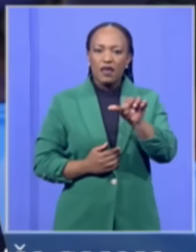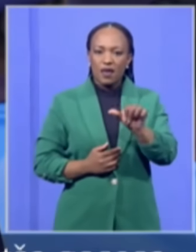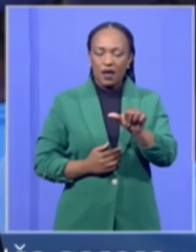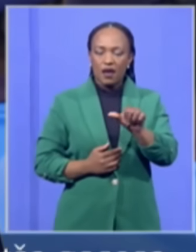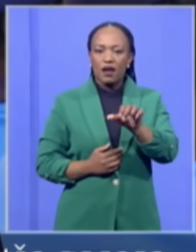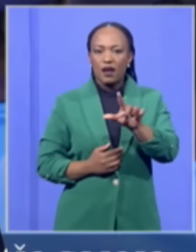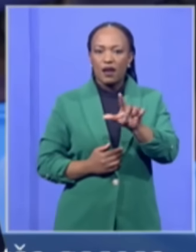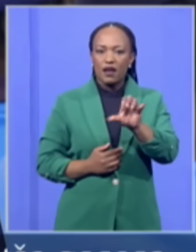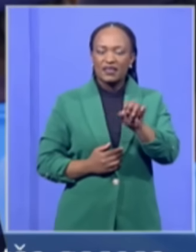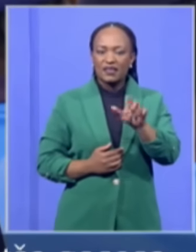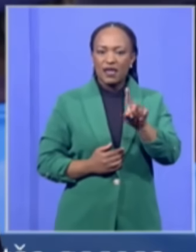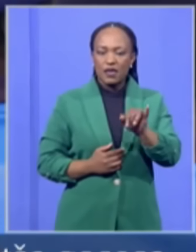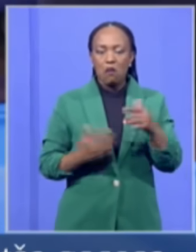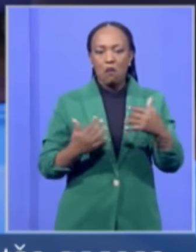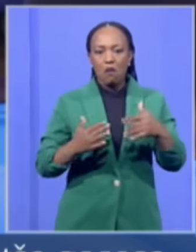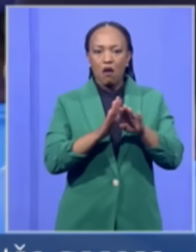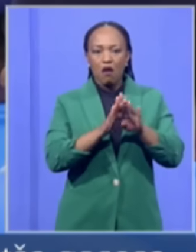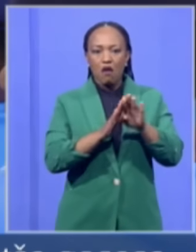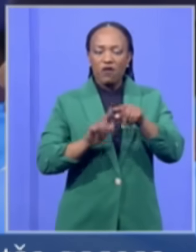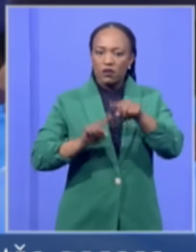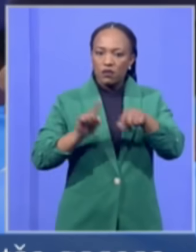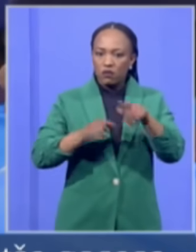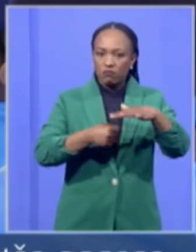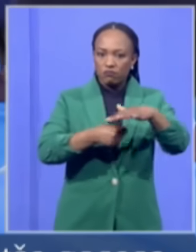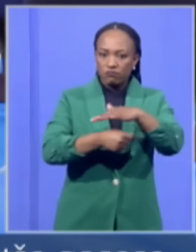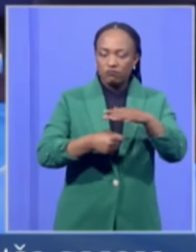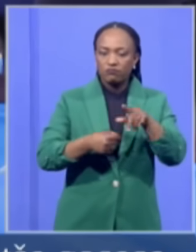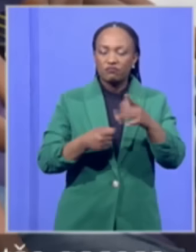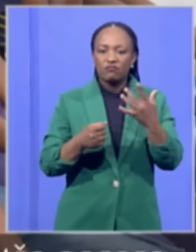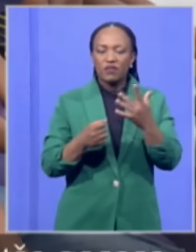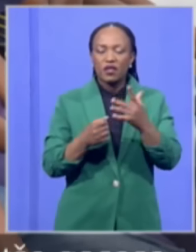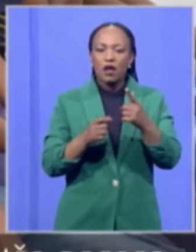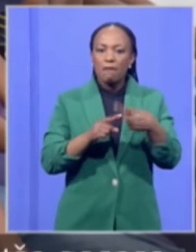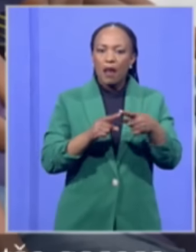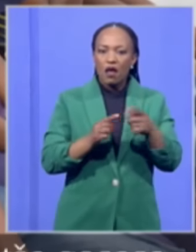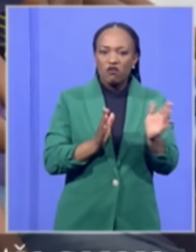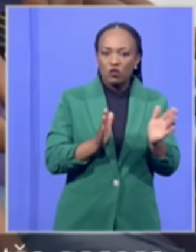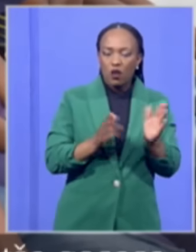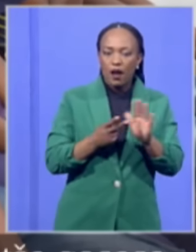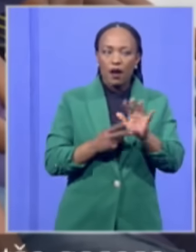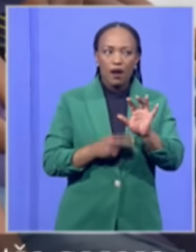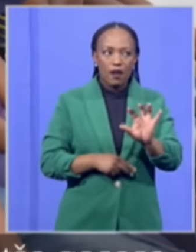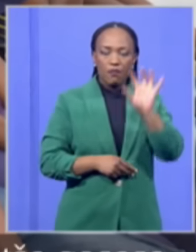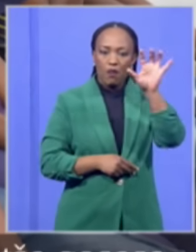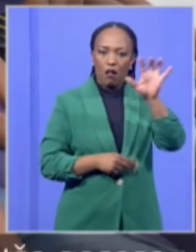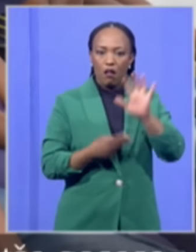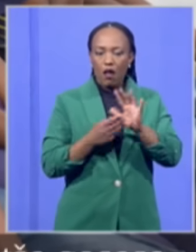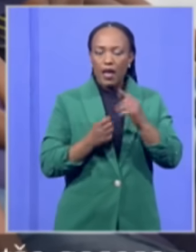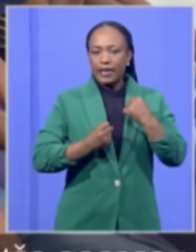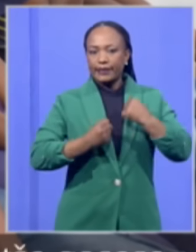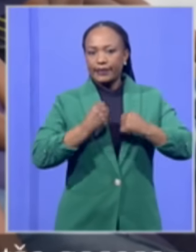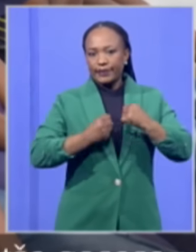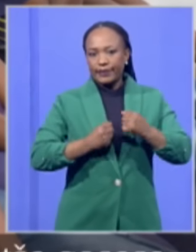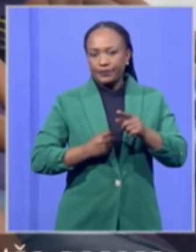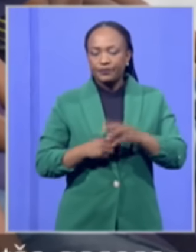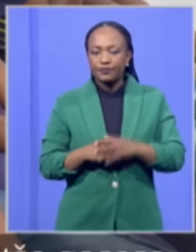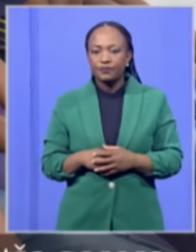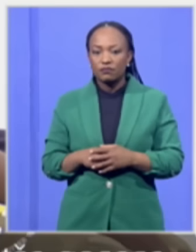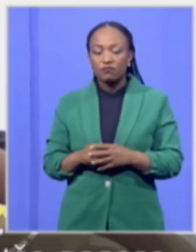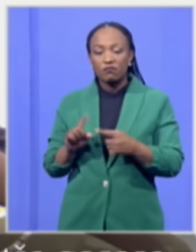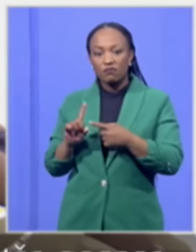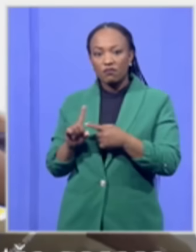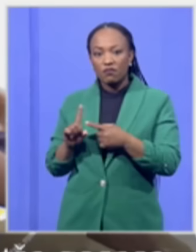ipabolang haholo dipapading tse fapafapaneng tse tshwanang le papadi ya bolo ya maoto ya netball le diatletiki. Mme Mokoena eo e